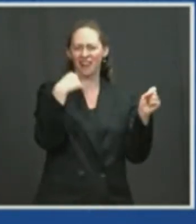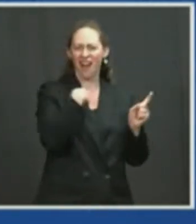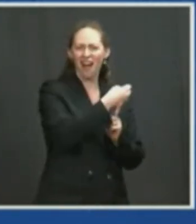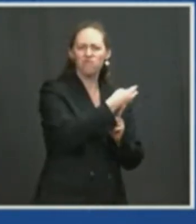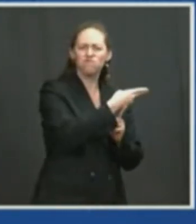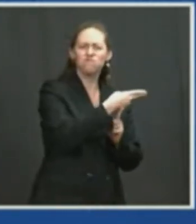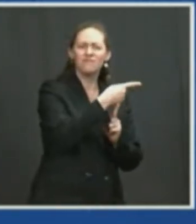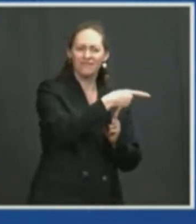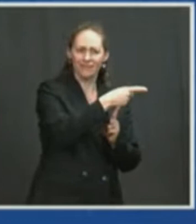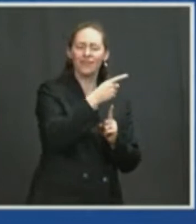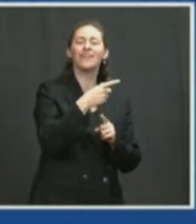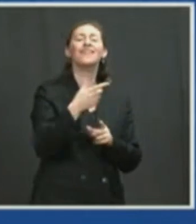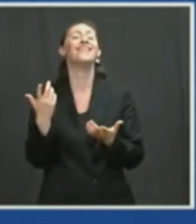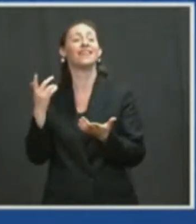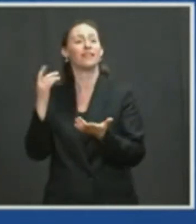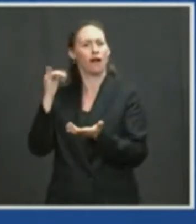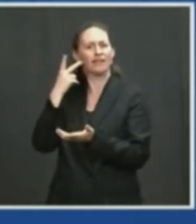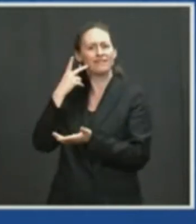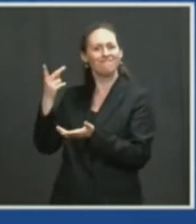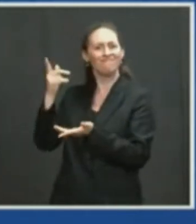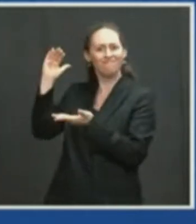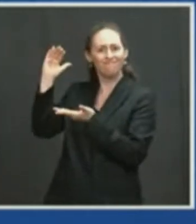hit. The first time